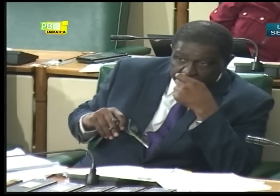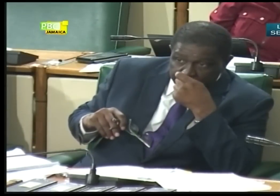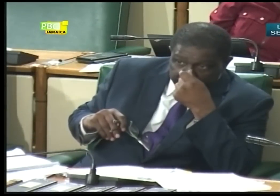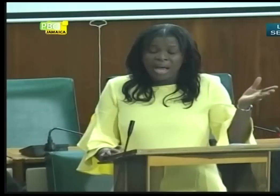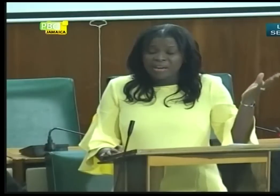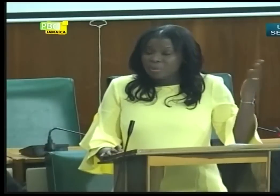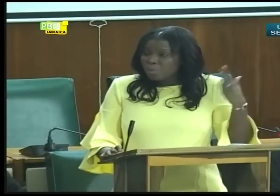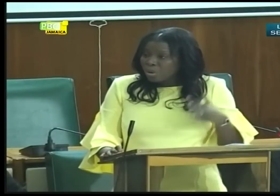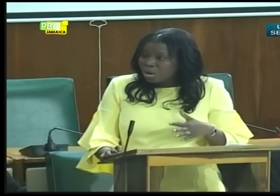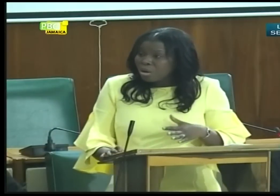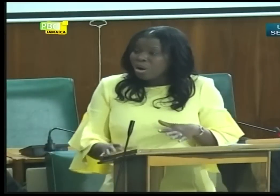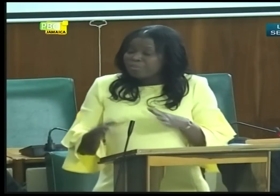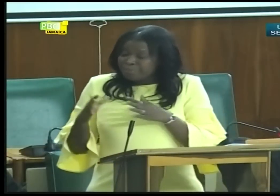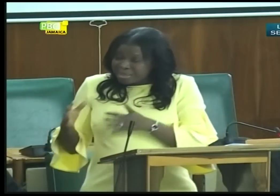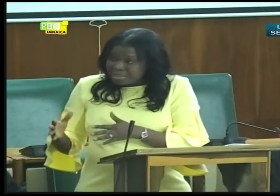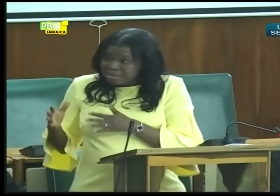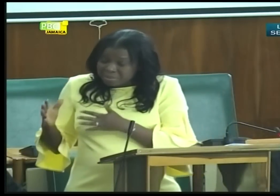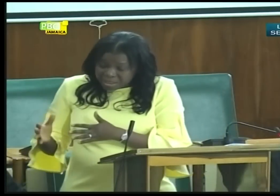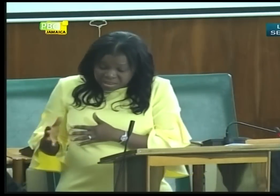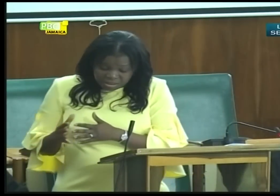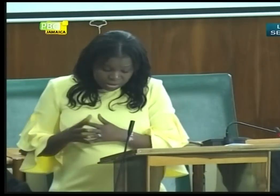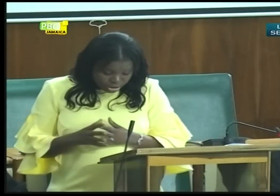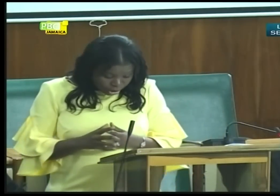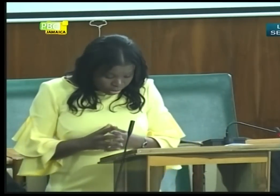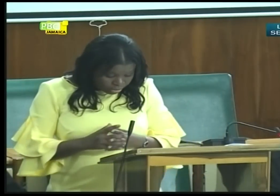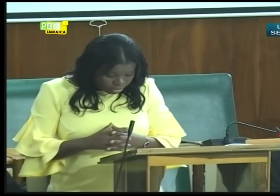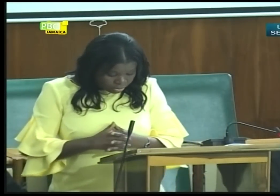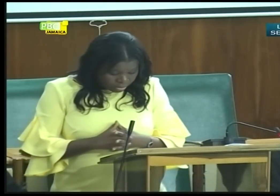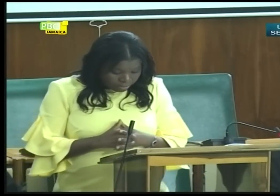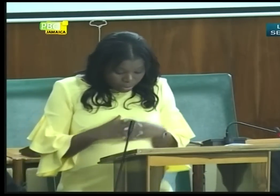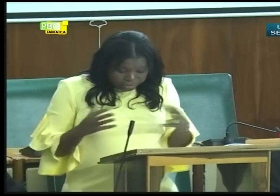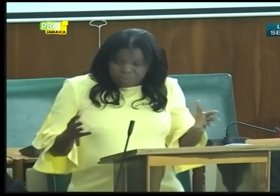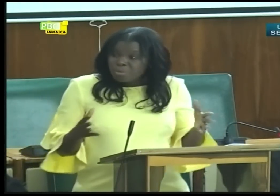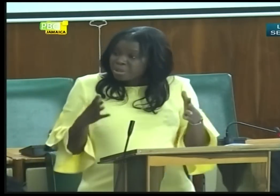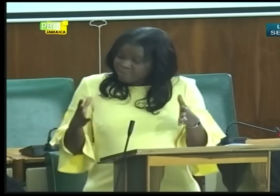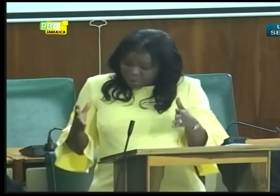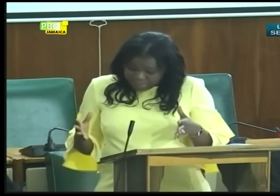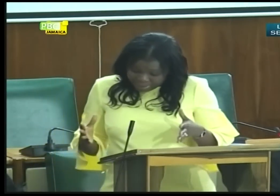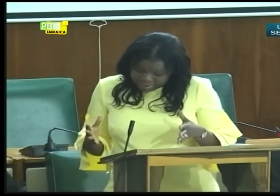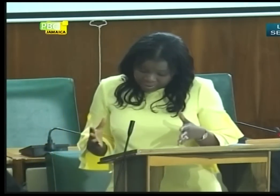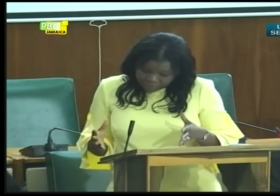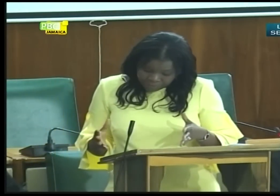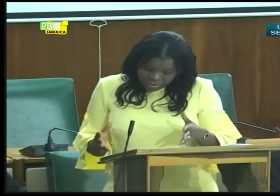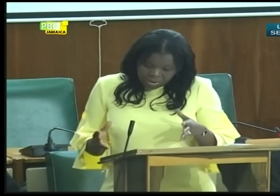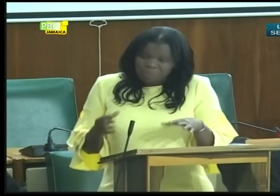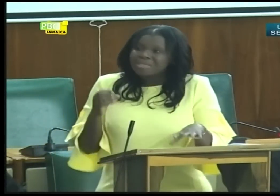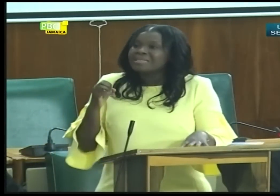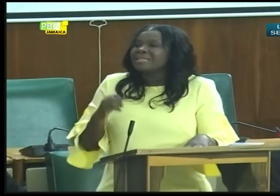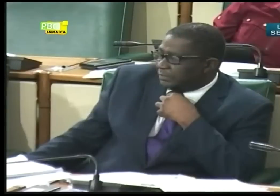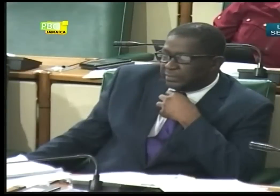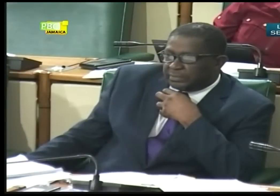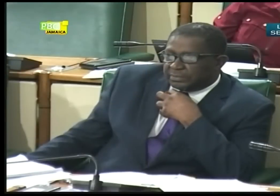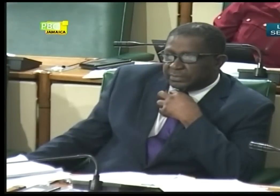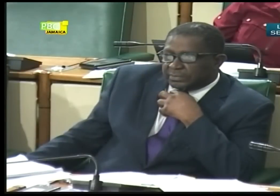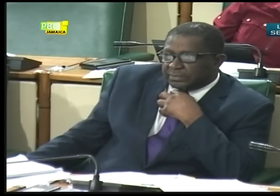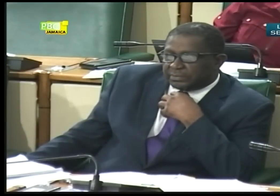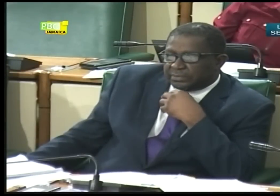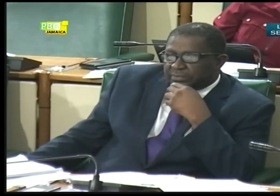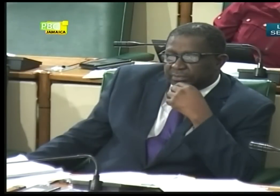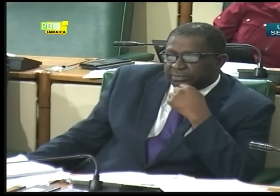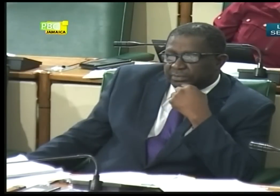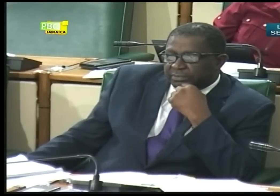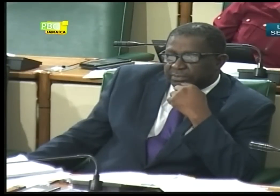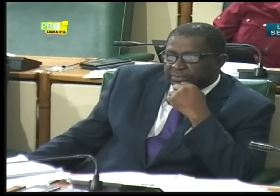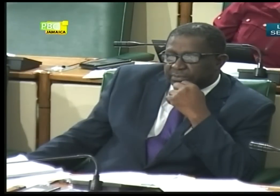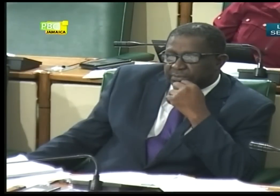Golden and the work of present Minister Chuck, both of whom must be commended, we still have a lot of